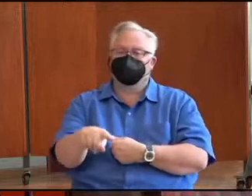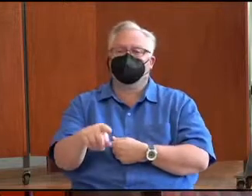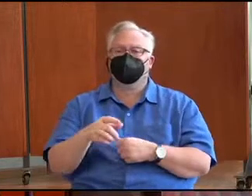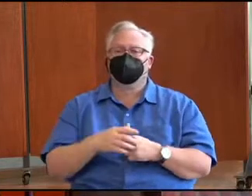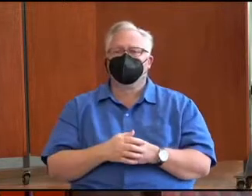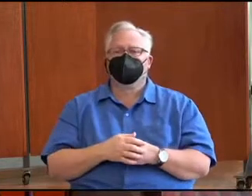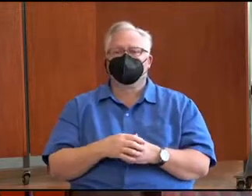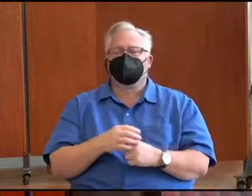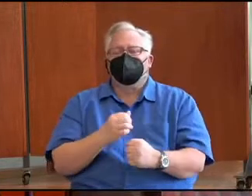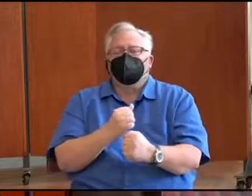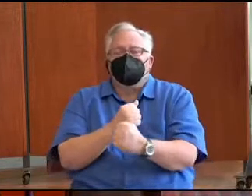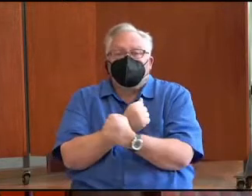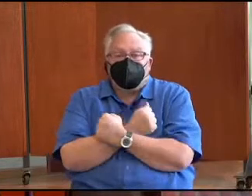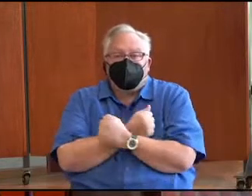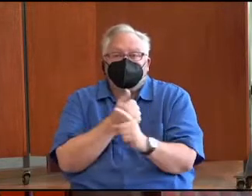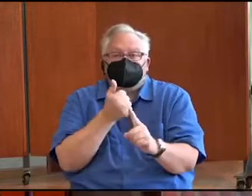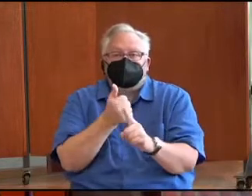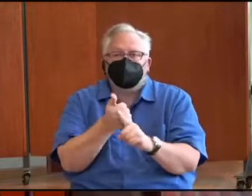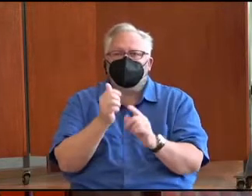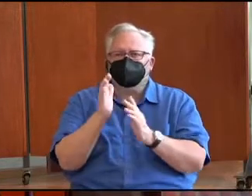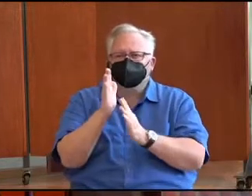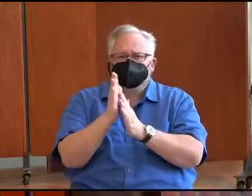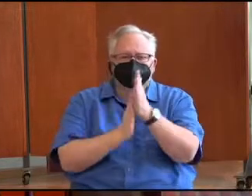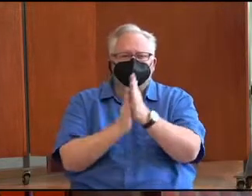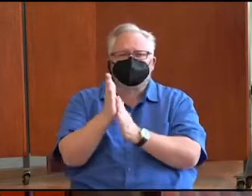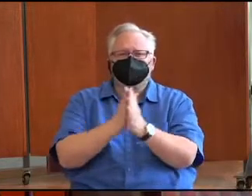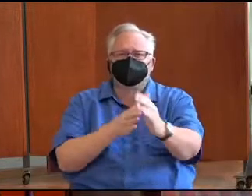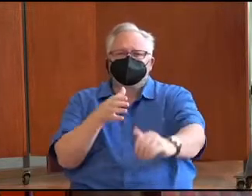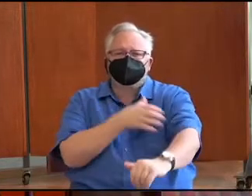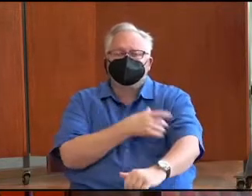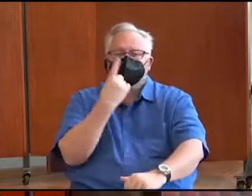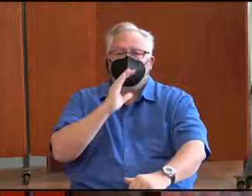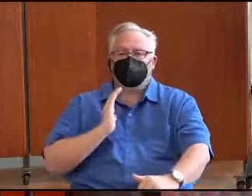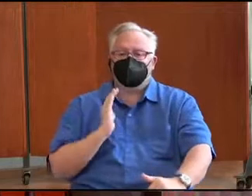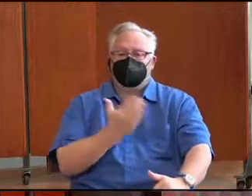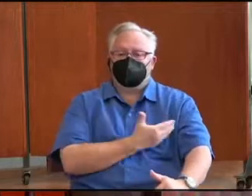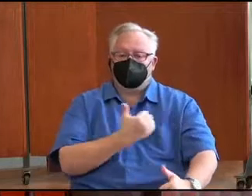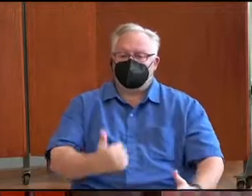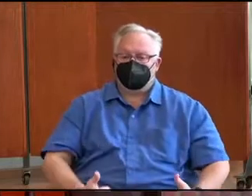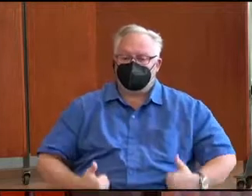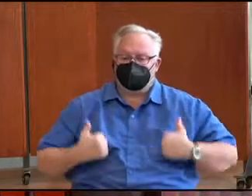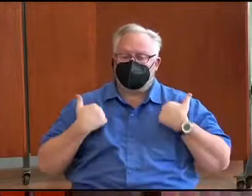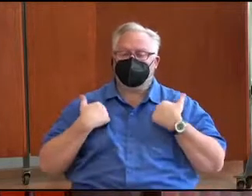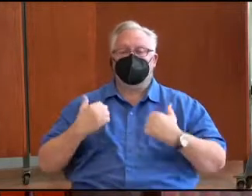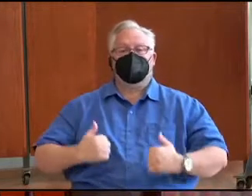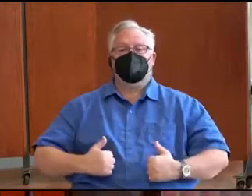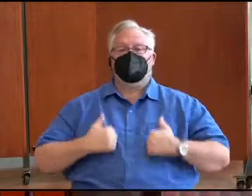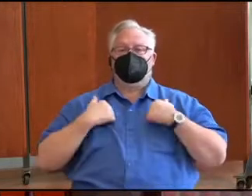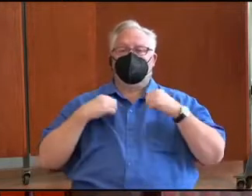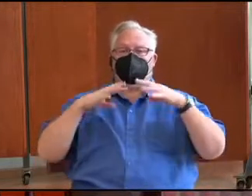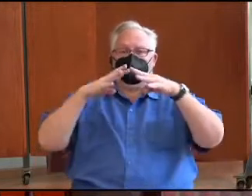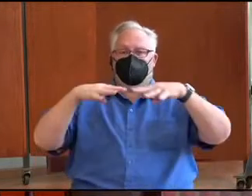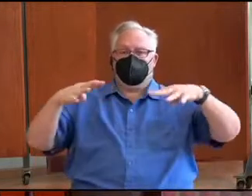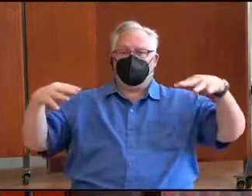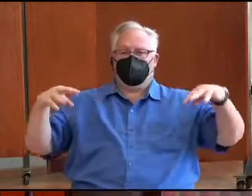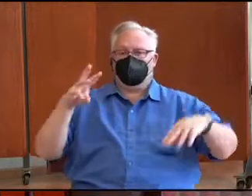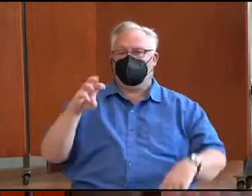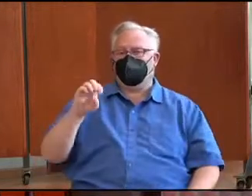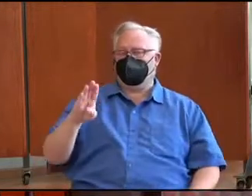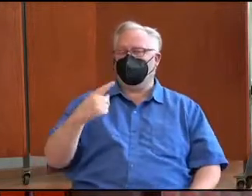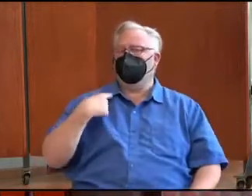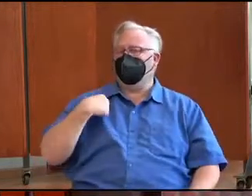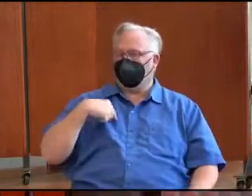Love that is the motive force of our lives, web of life in which we are a part.